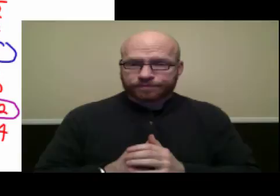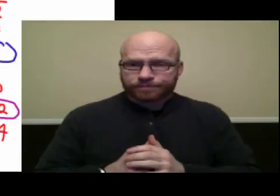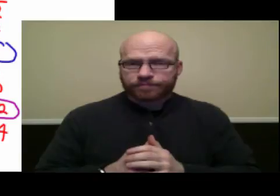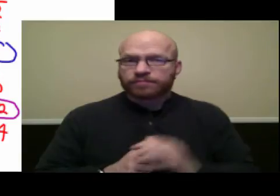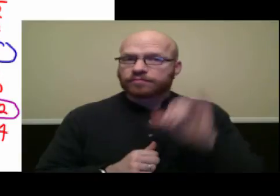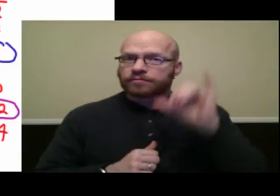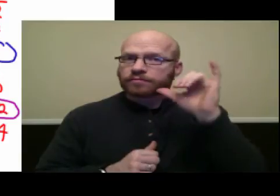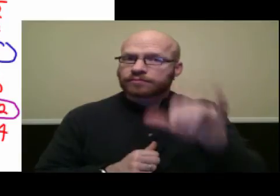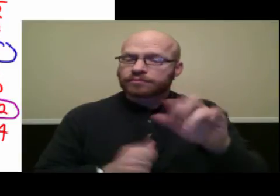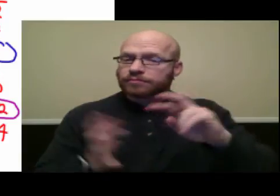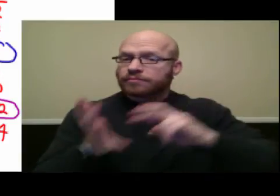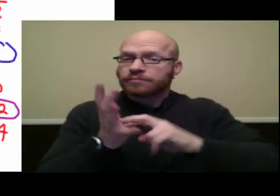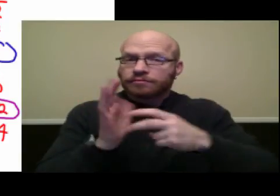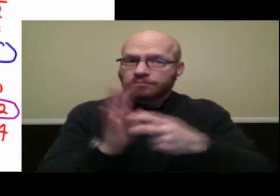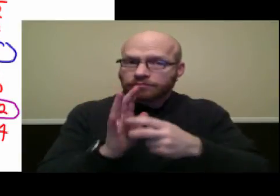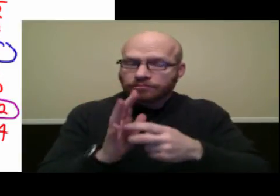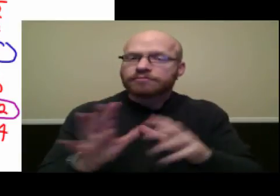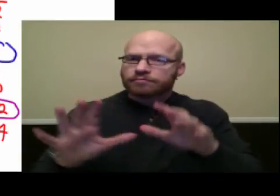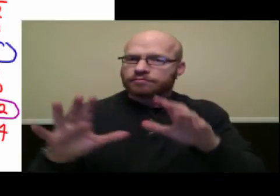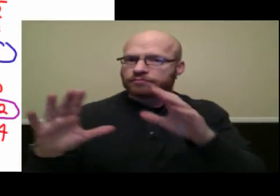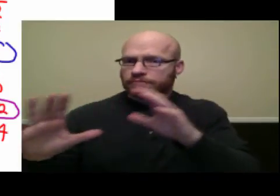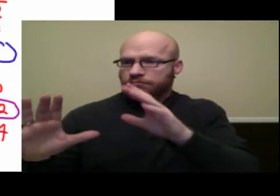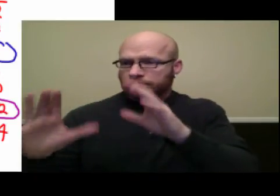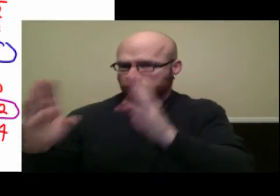Well, 6 over 1 exactly is a fraction.